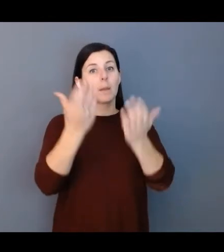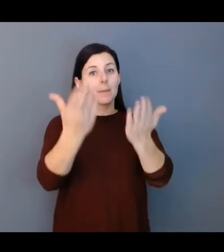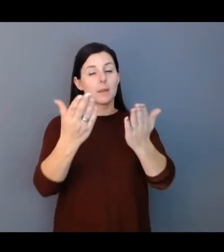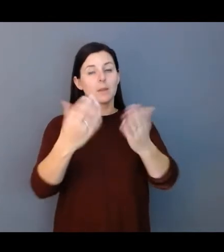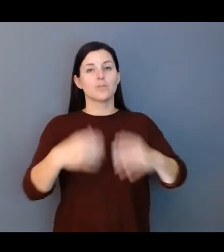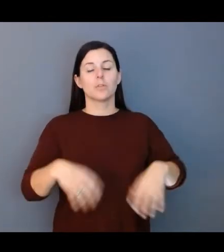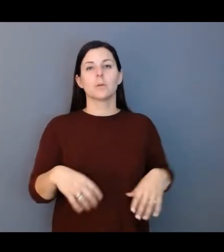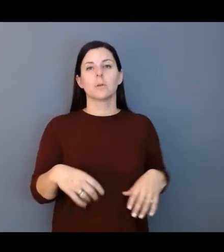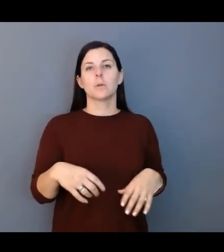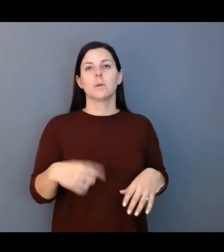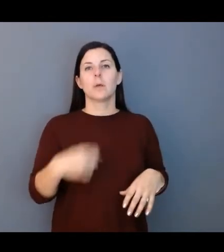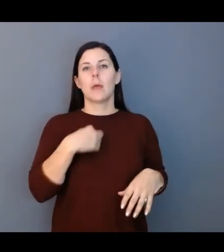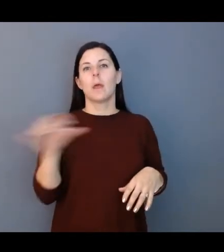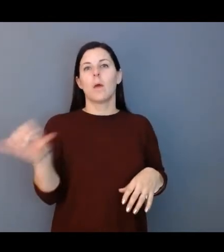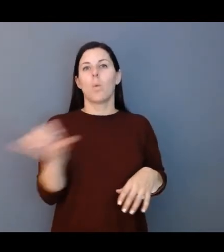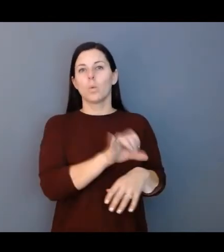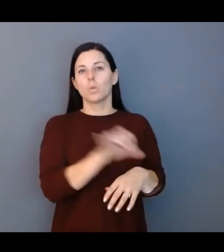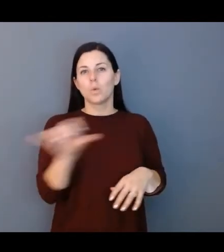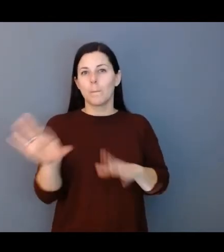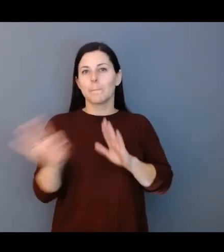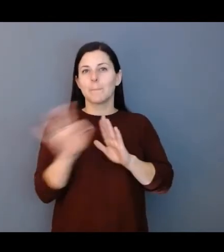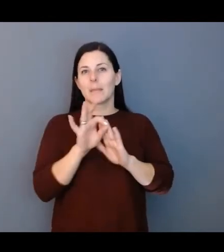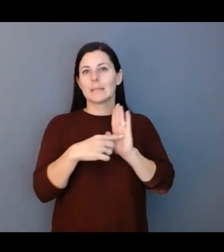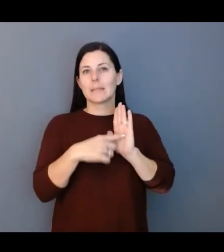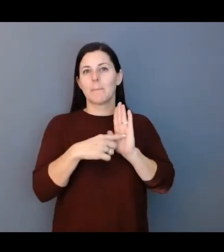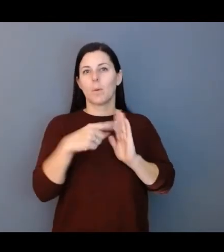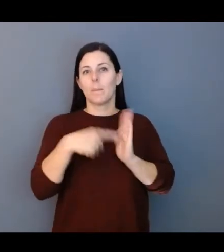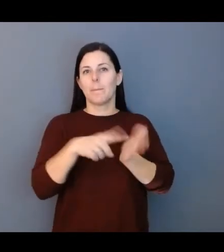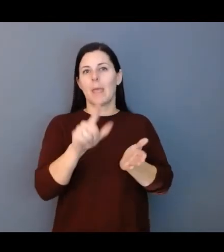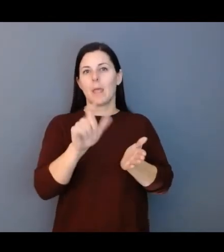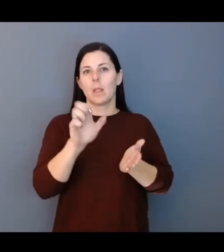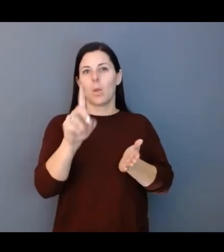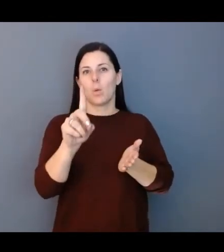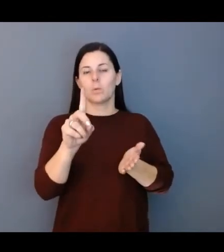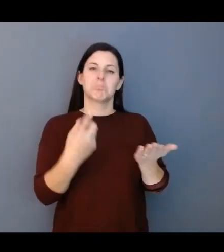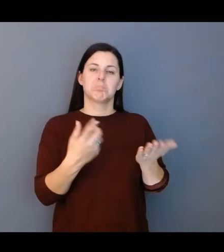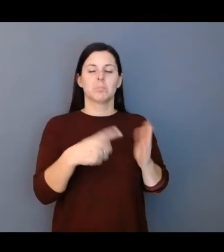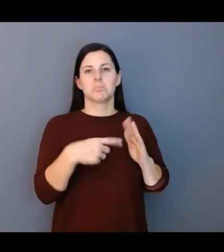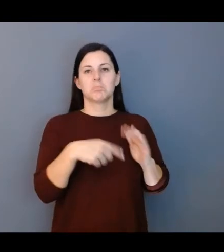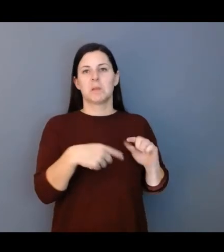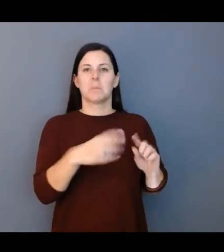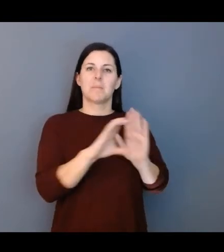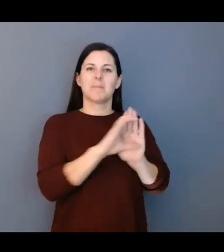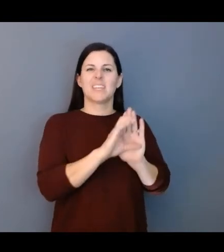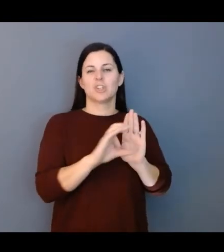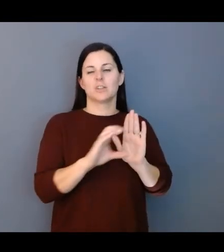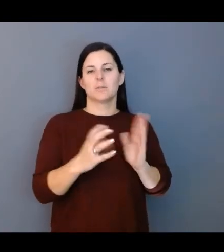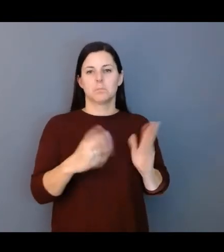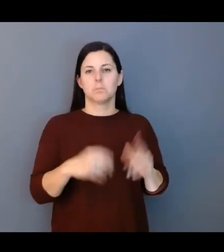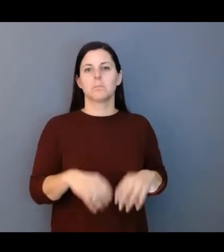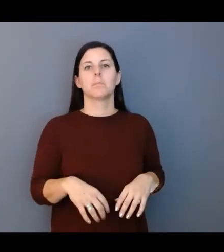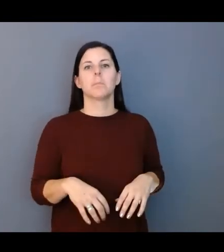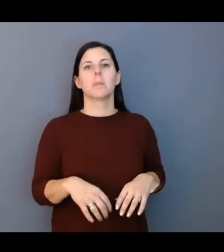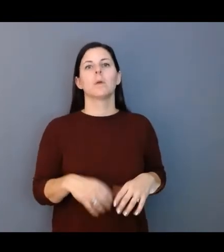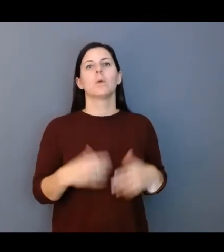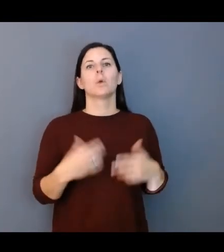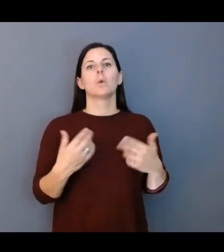for recommendation. And I also pick a sample payload, in this case, couple of